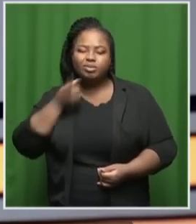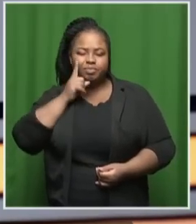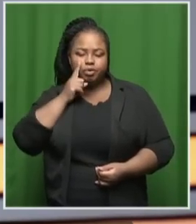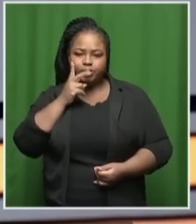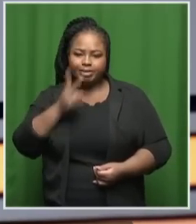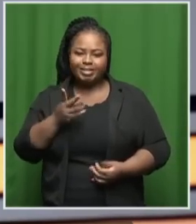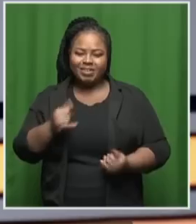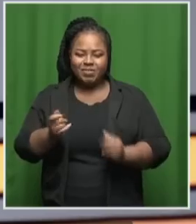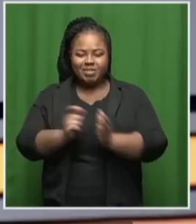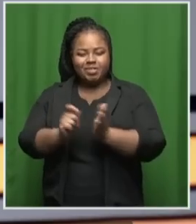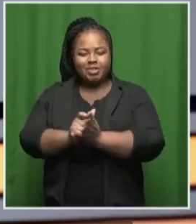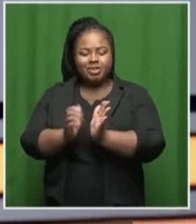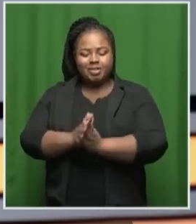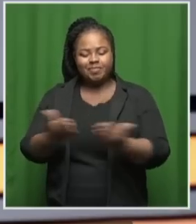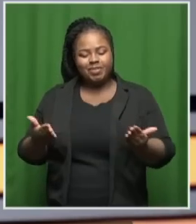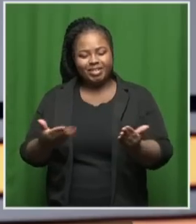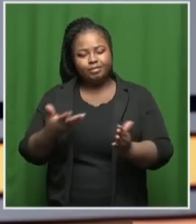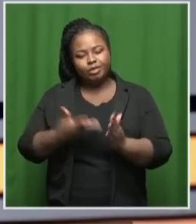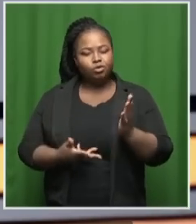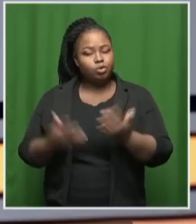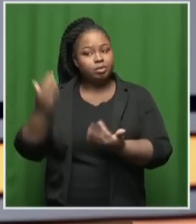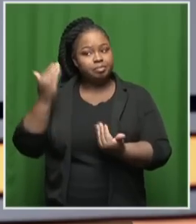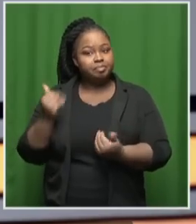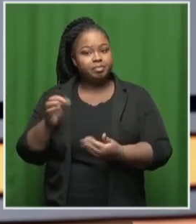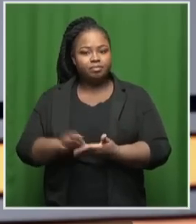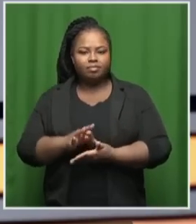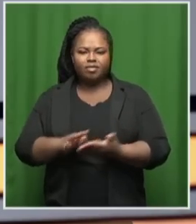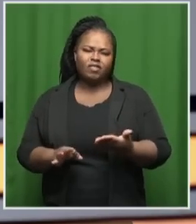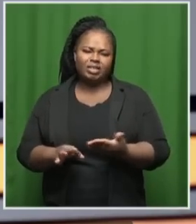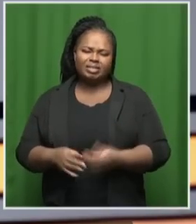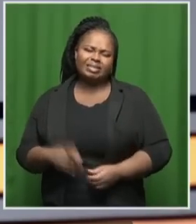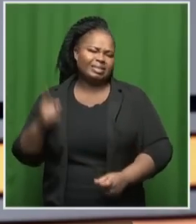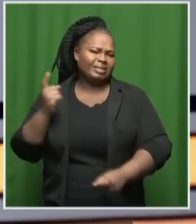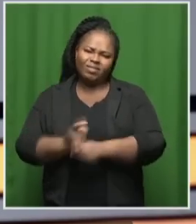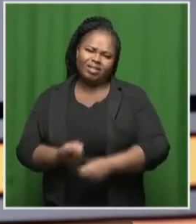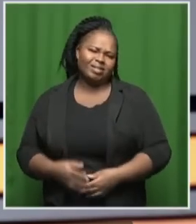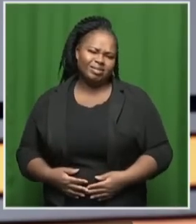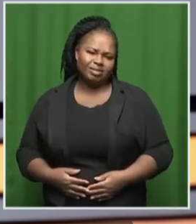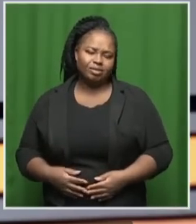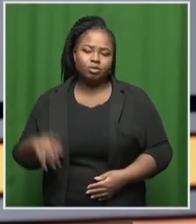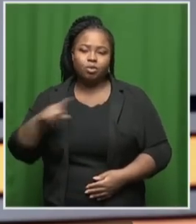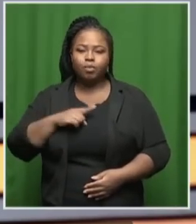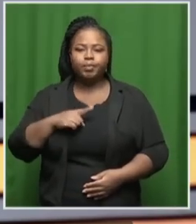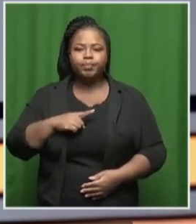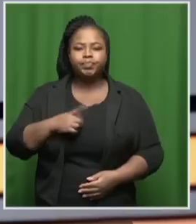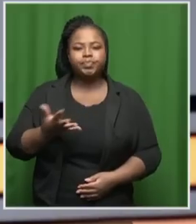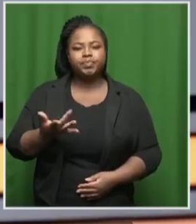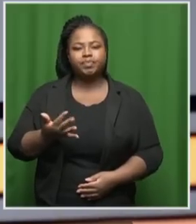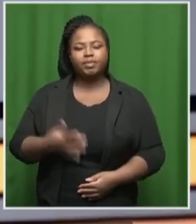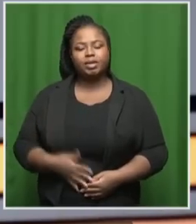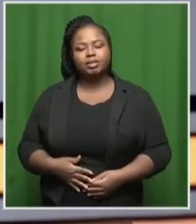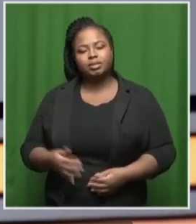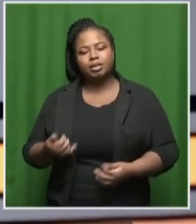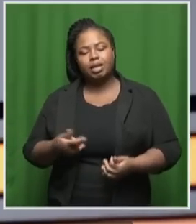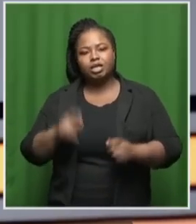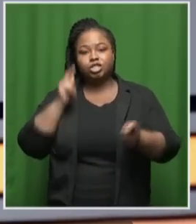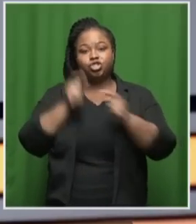why writing a book about in anticipation of an election is a difficult task, because it's a